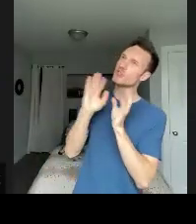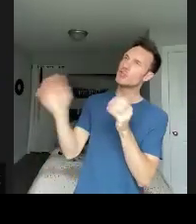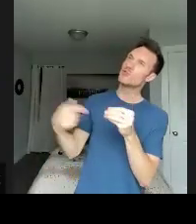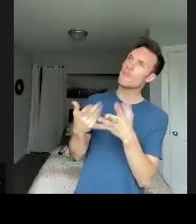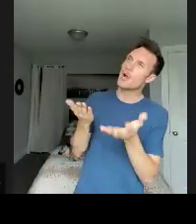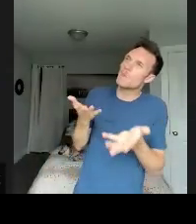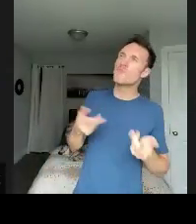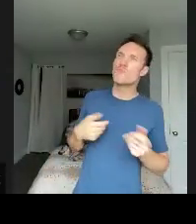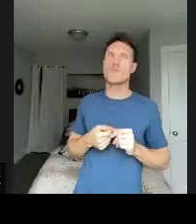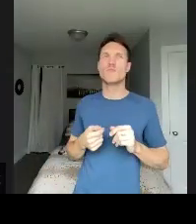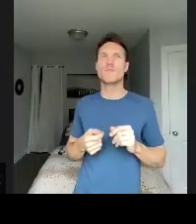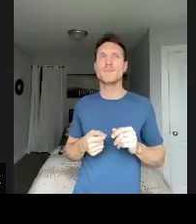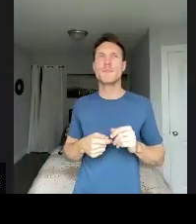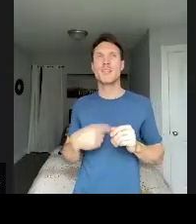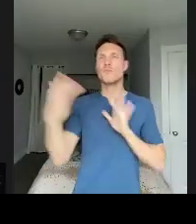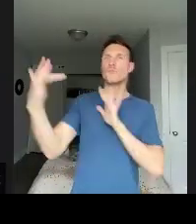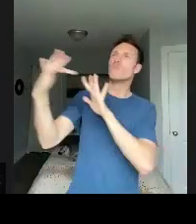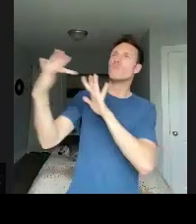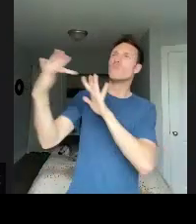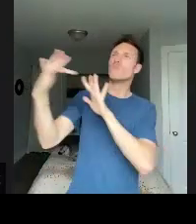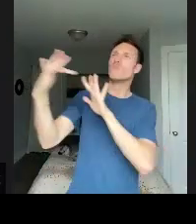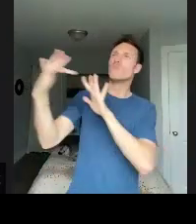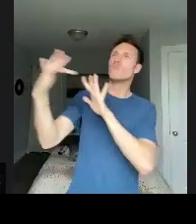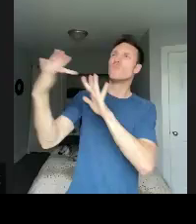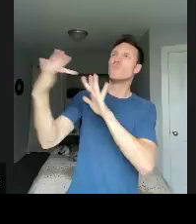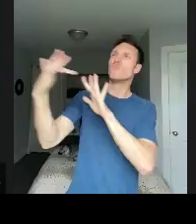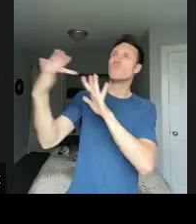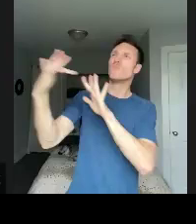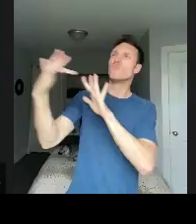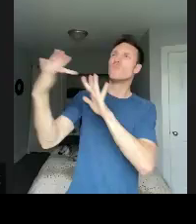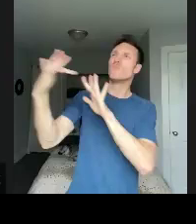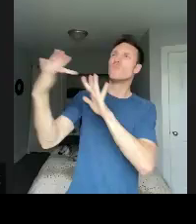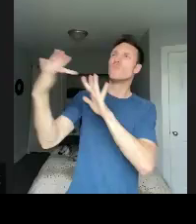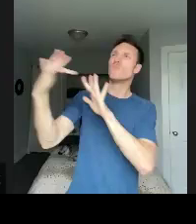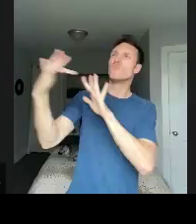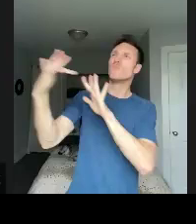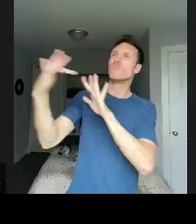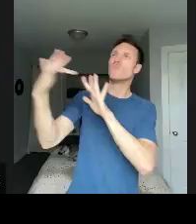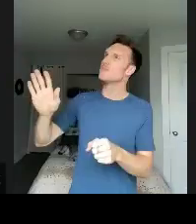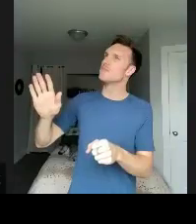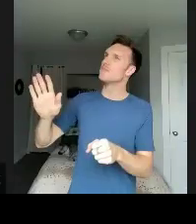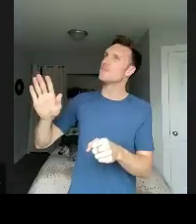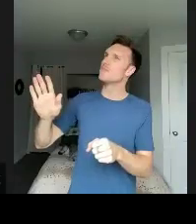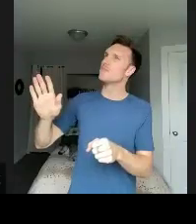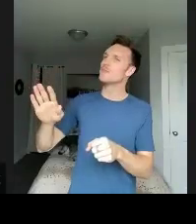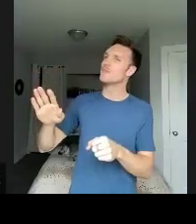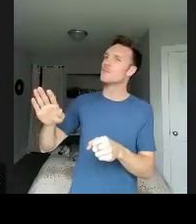reaching out to some other experts just to sort of validate the work that was done, so we can make sure